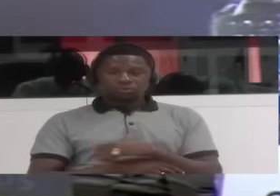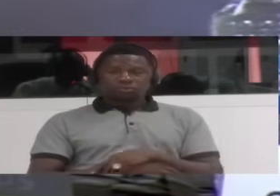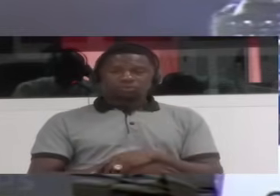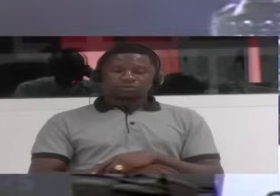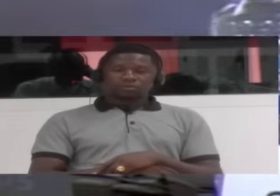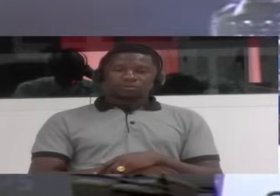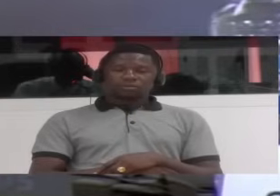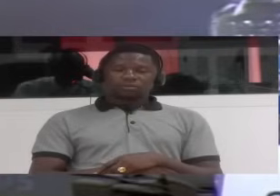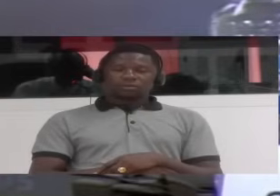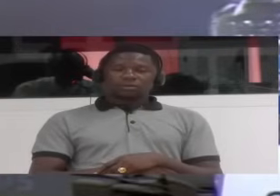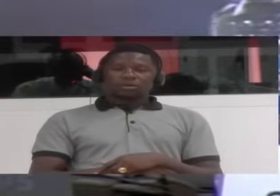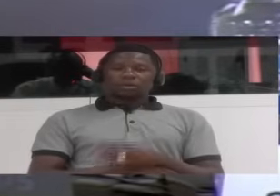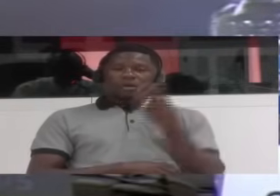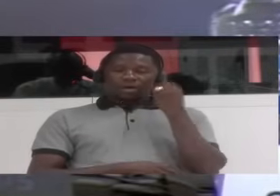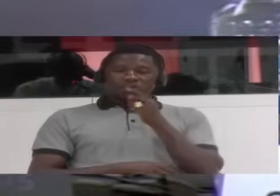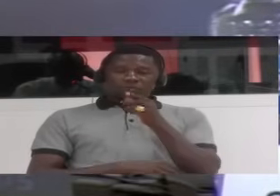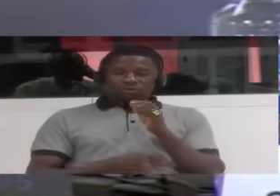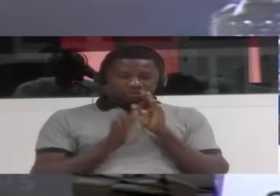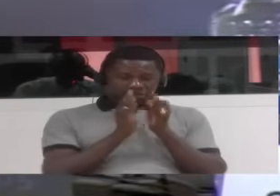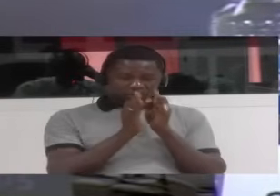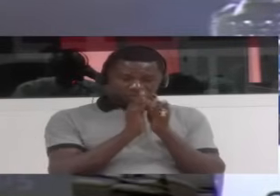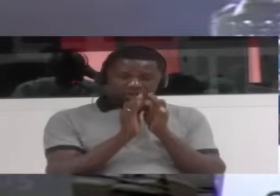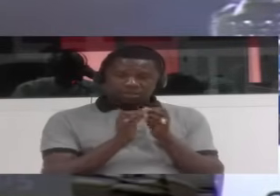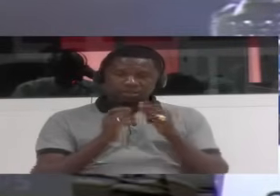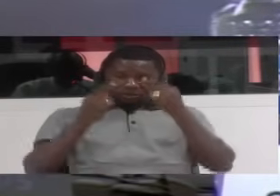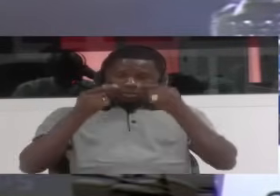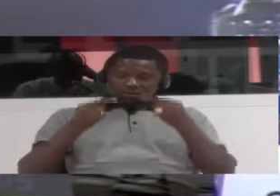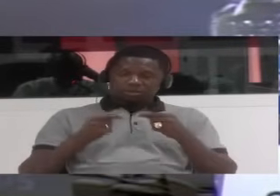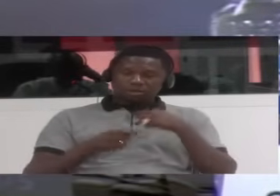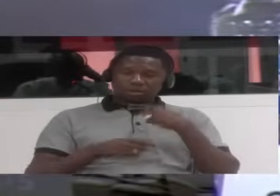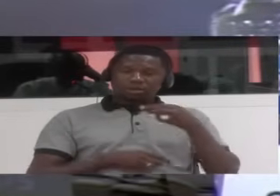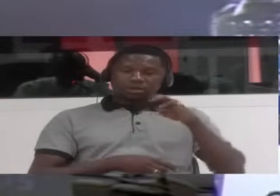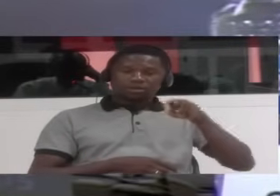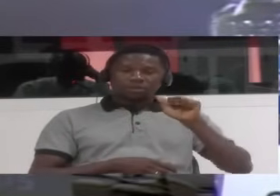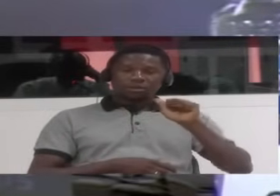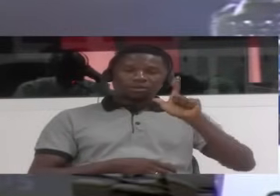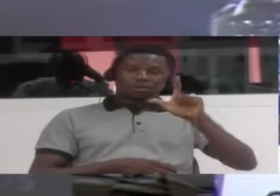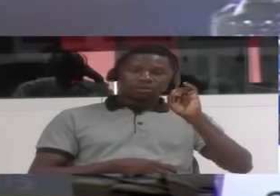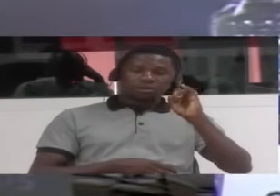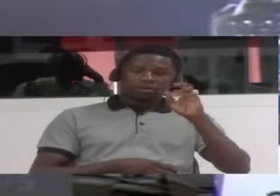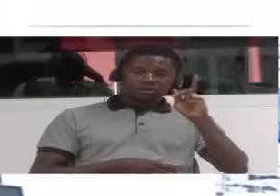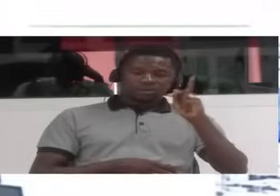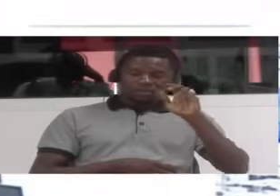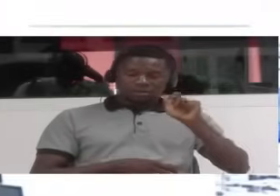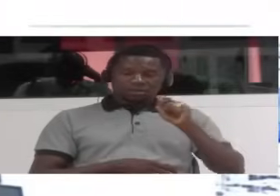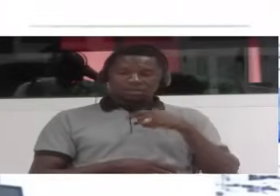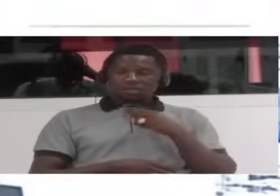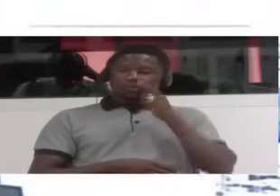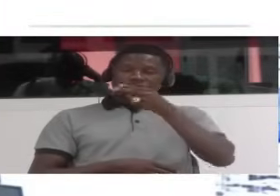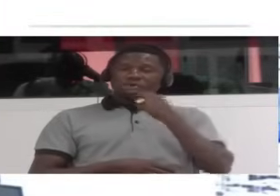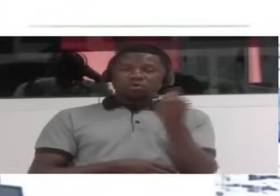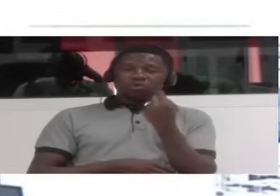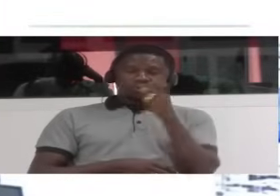How would you describe a statement by Malik Jata that he shot only one person? That's not